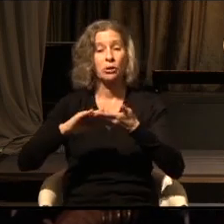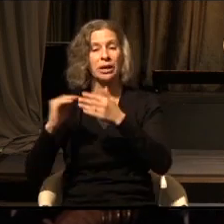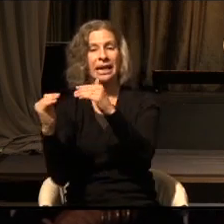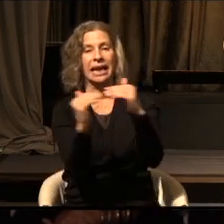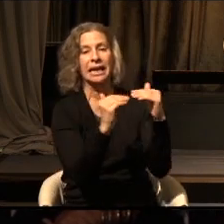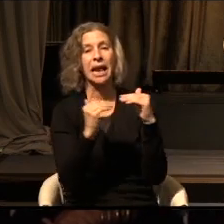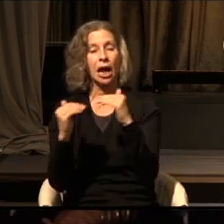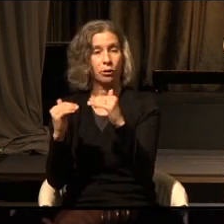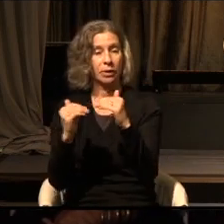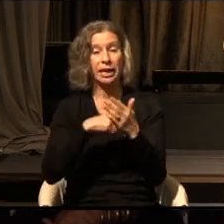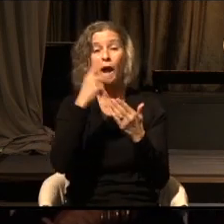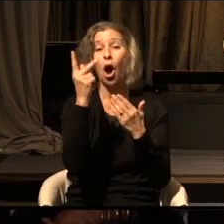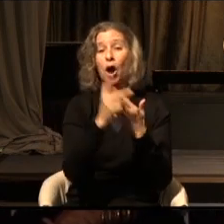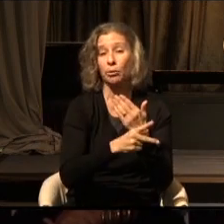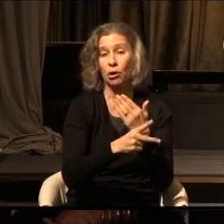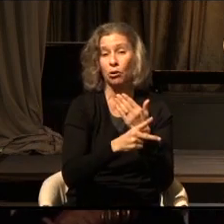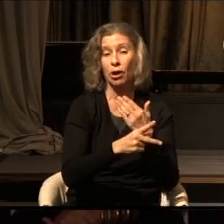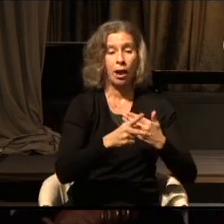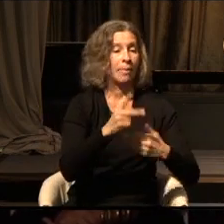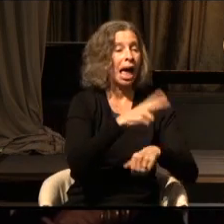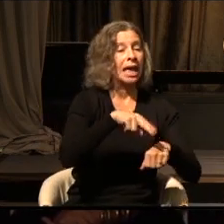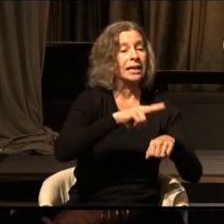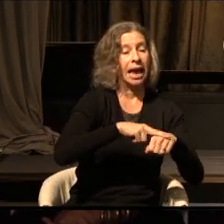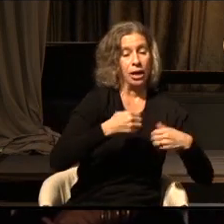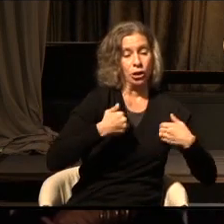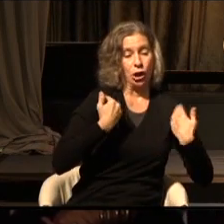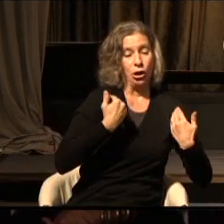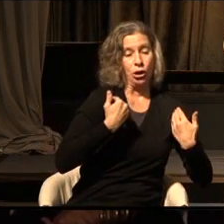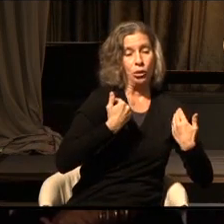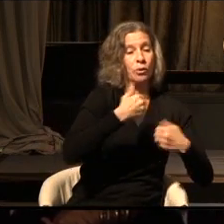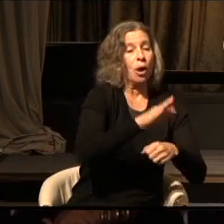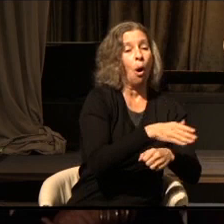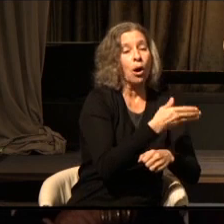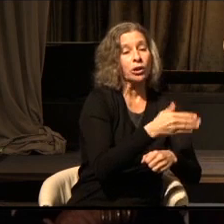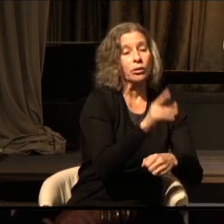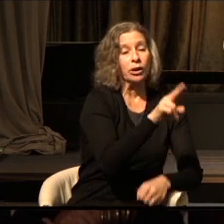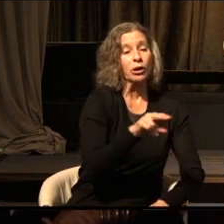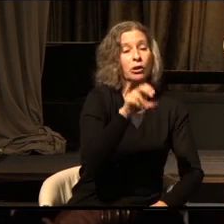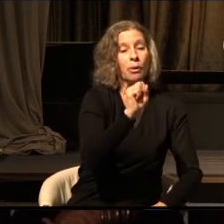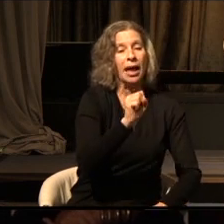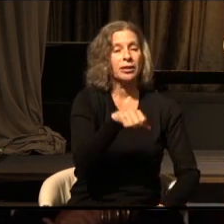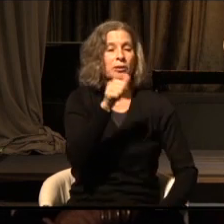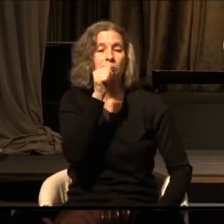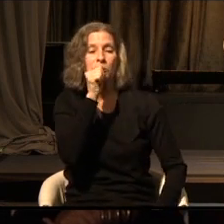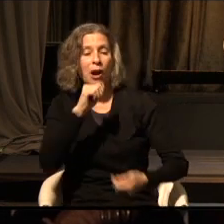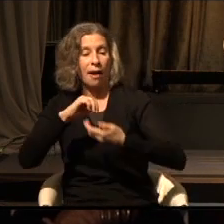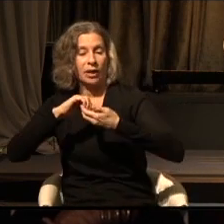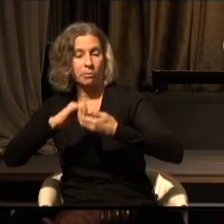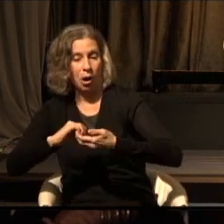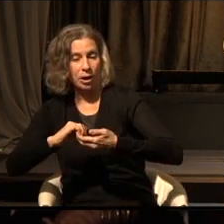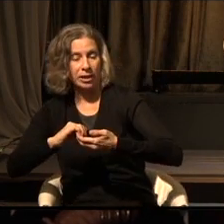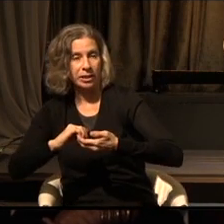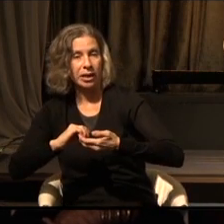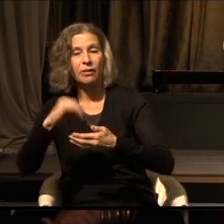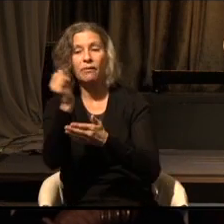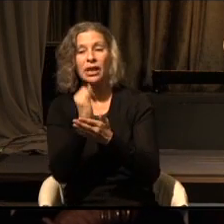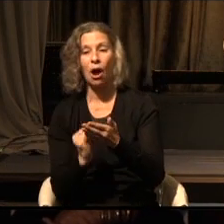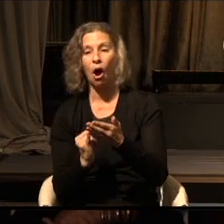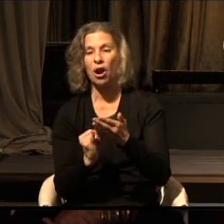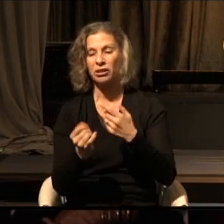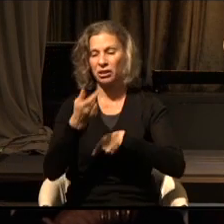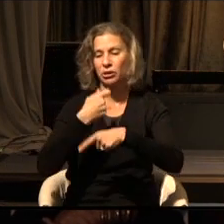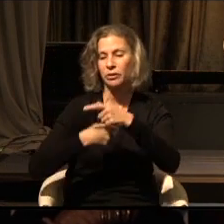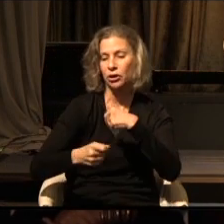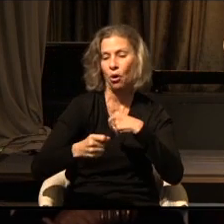Our programming ranges from the National Youth Orchestras of the US to public-private partnerships seeking to use the arts to reform the justice system